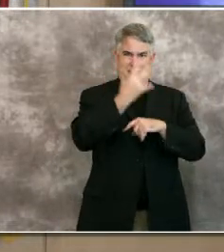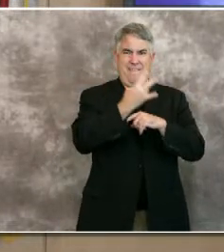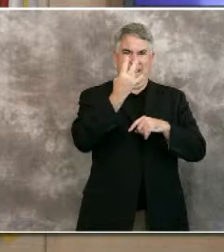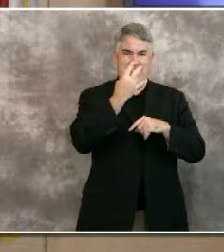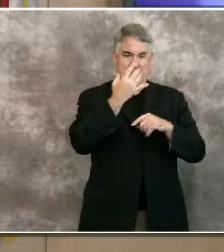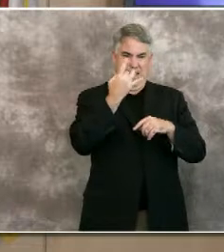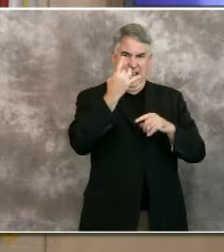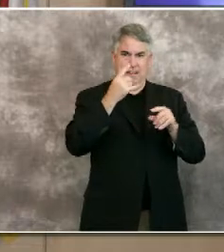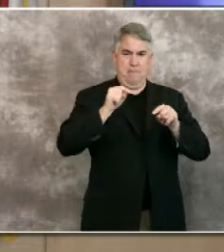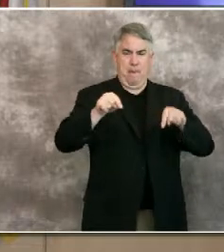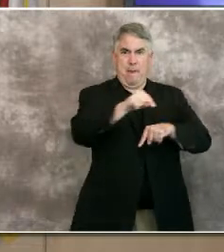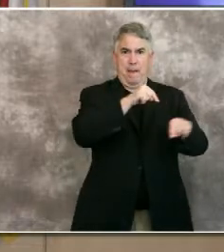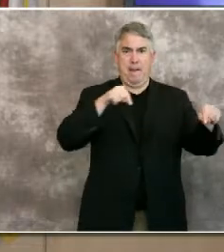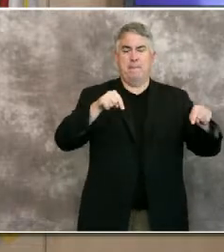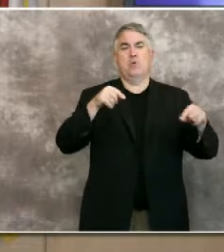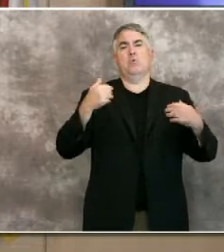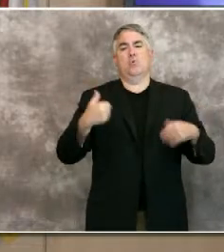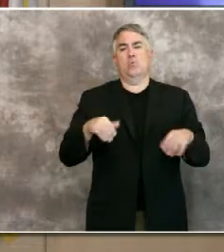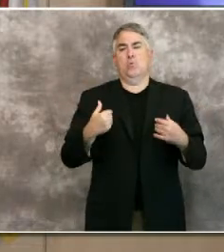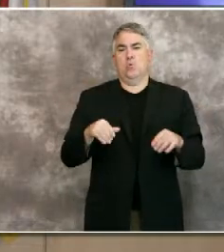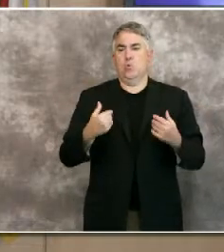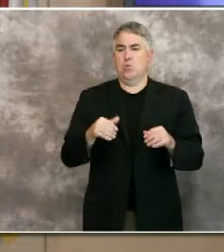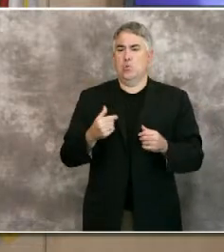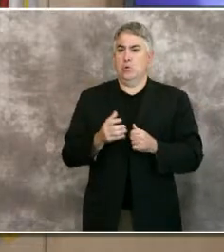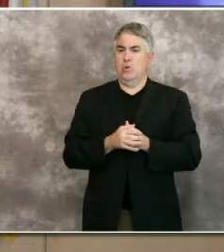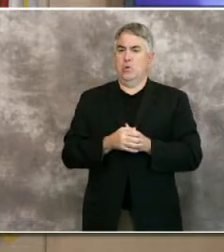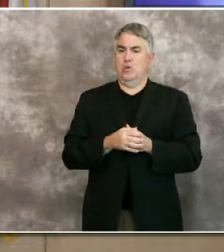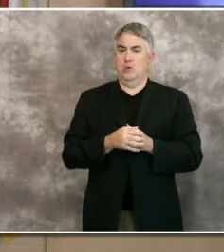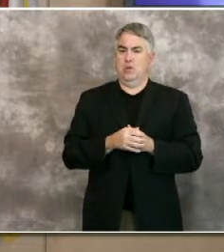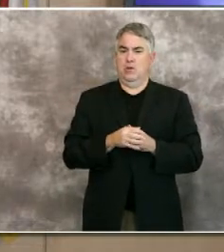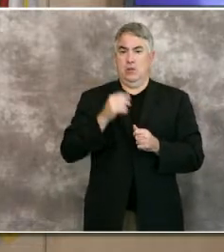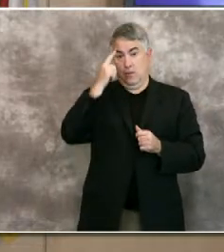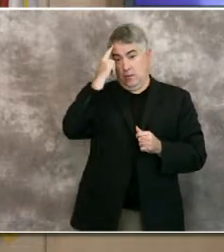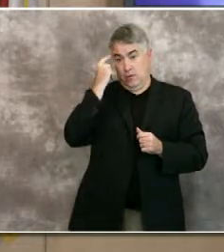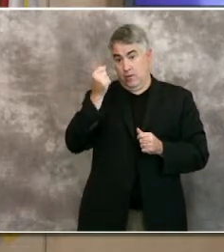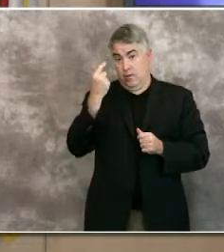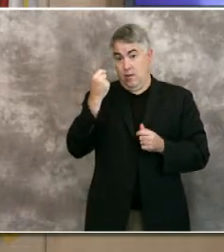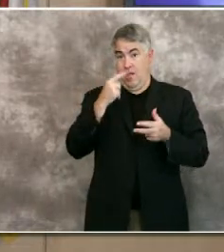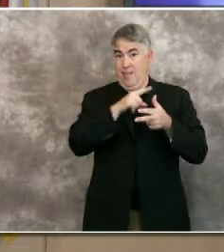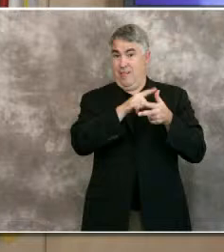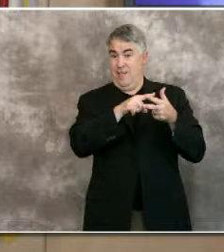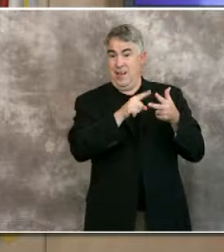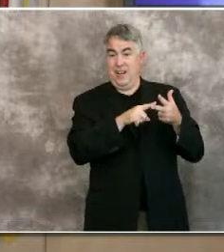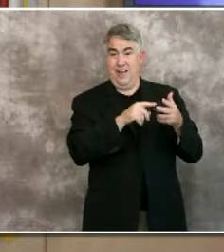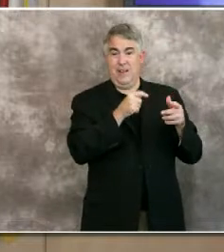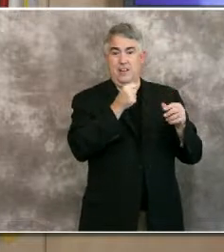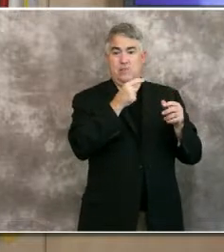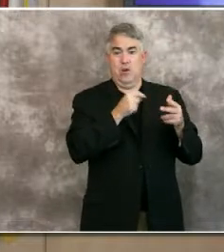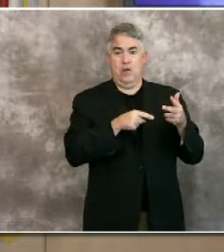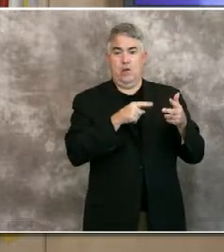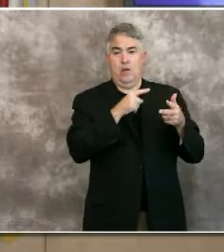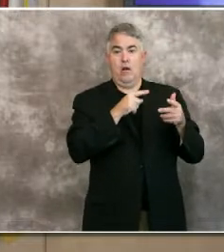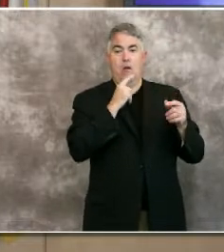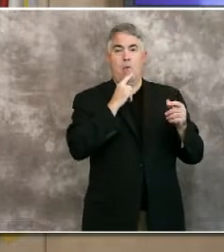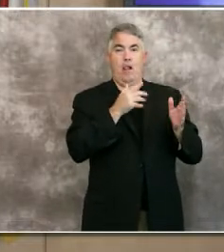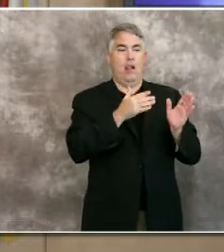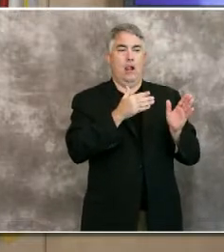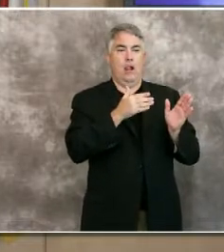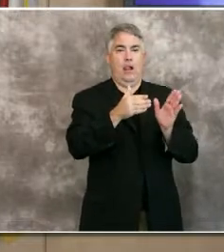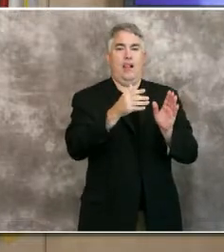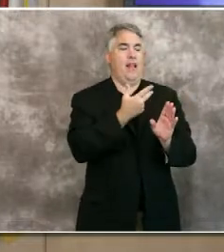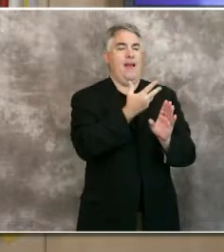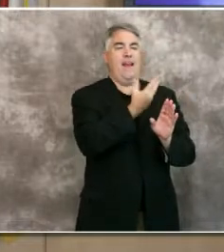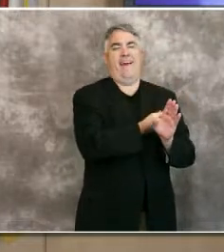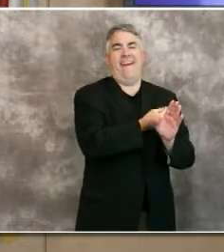minute, 3 of our outbreaks will fall off of our list tomorrow. And so it is entirely possible, dependent upon what happens